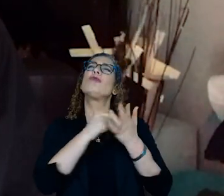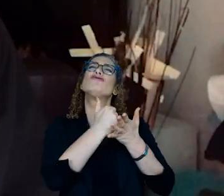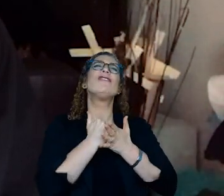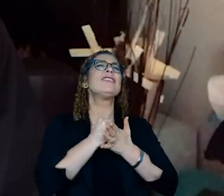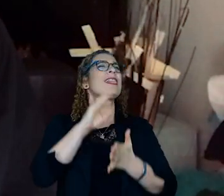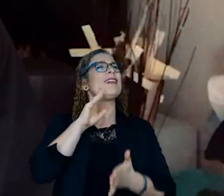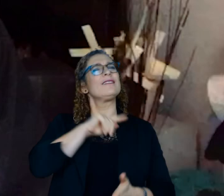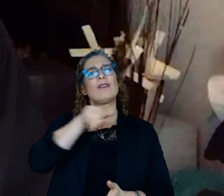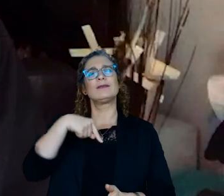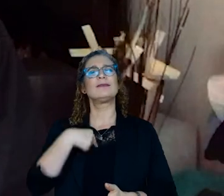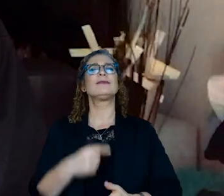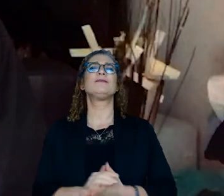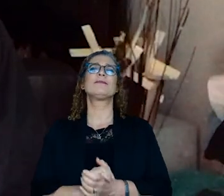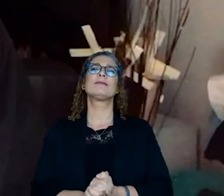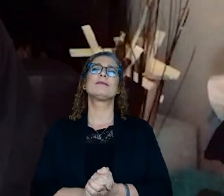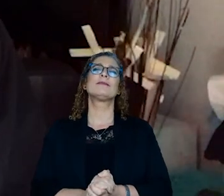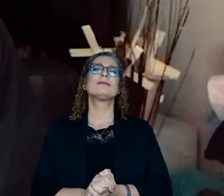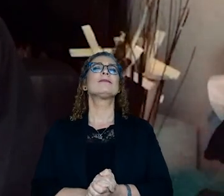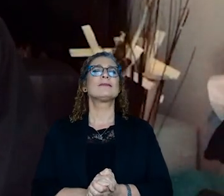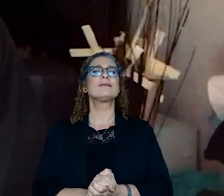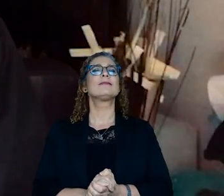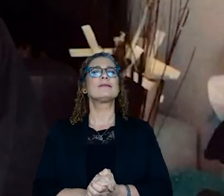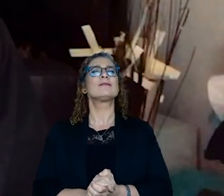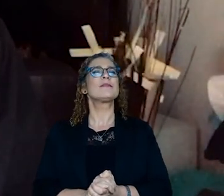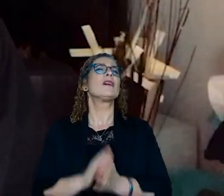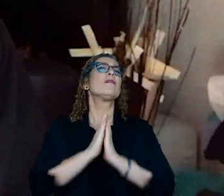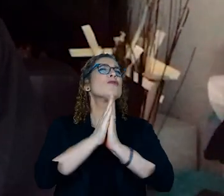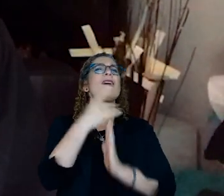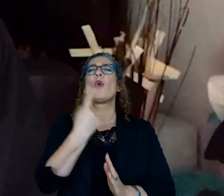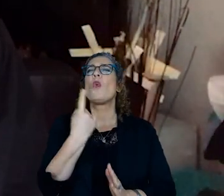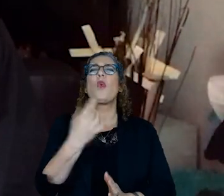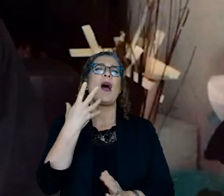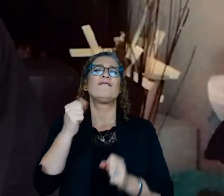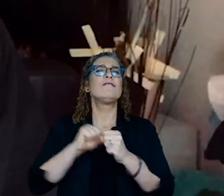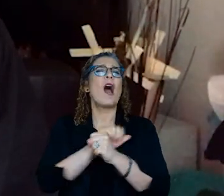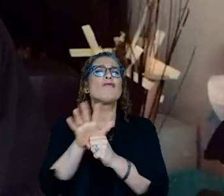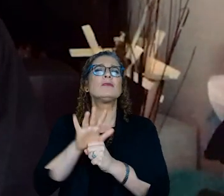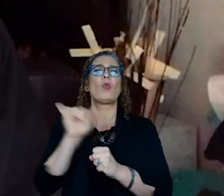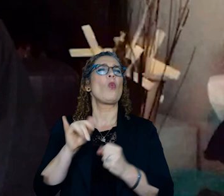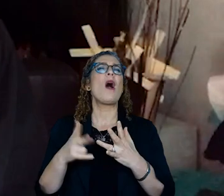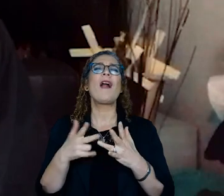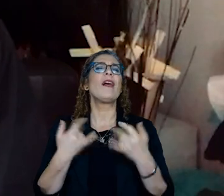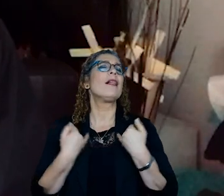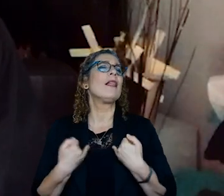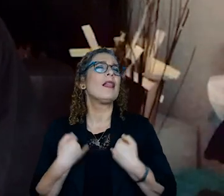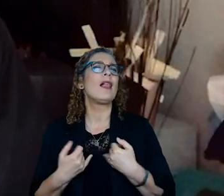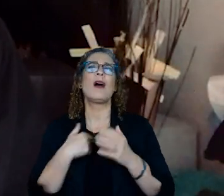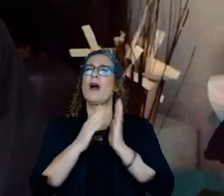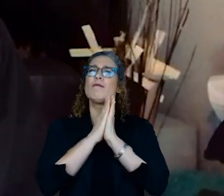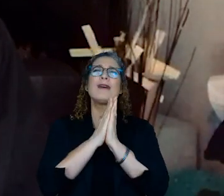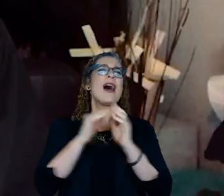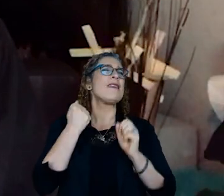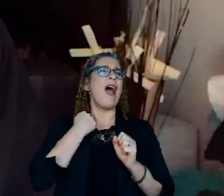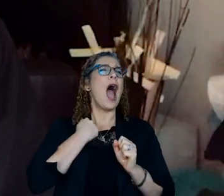Lord, graciously hear us. For all who are affected by coronavirus and other illnesses in